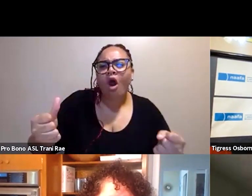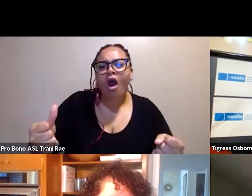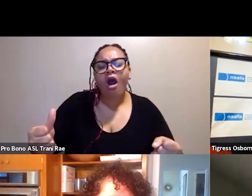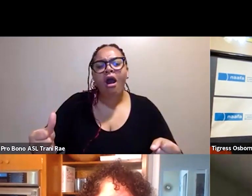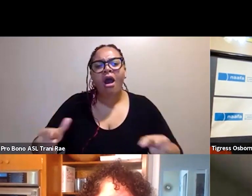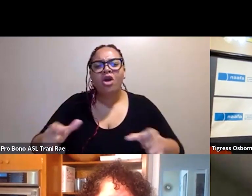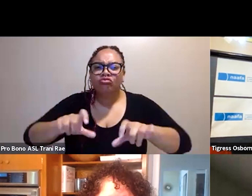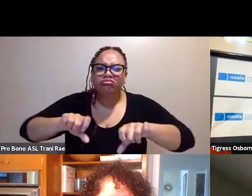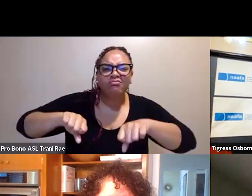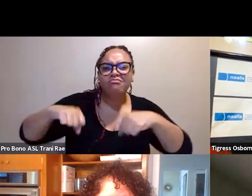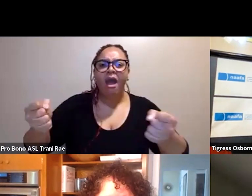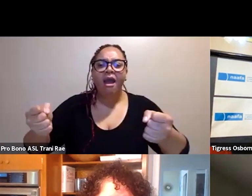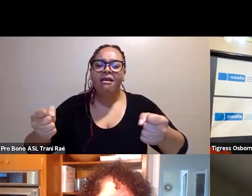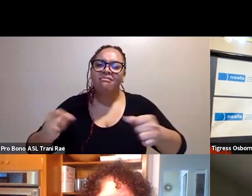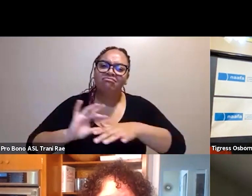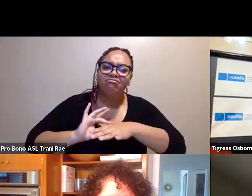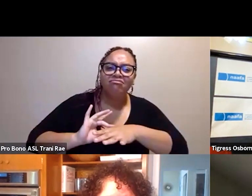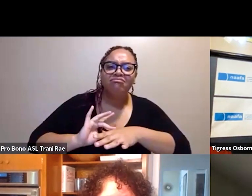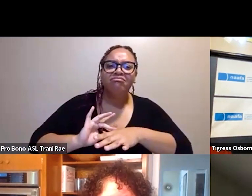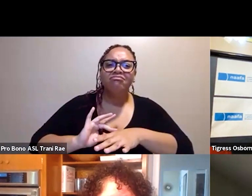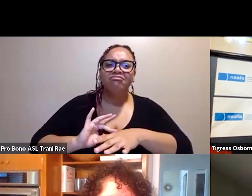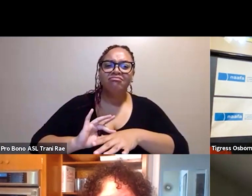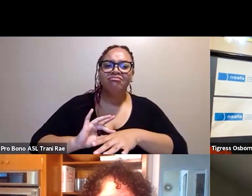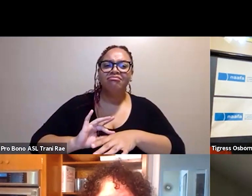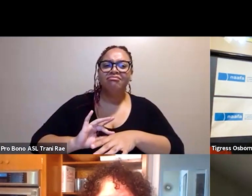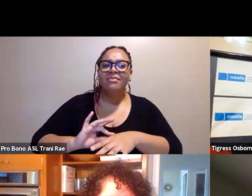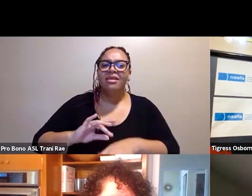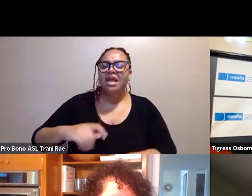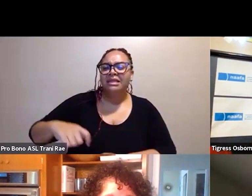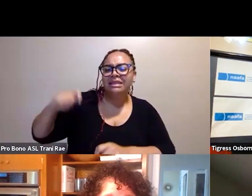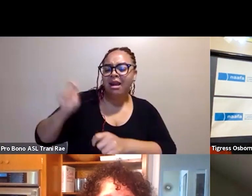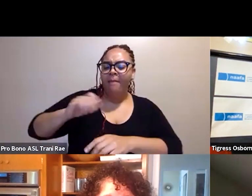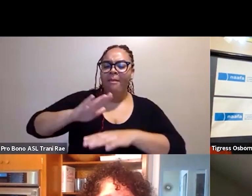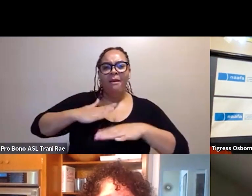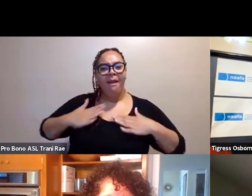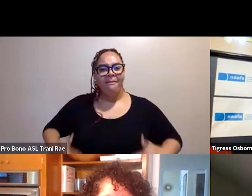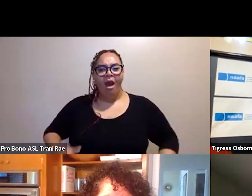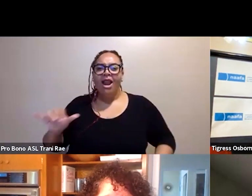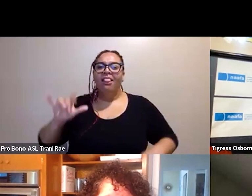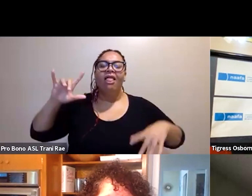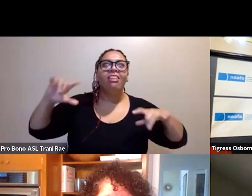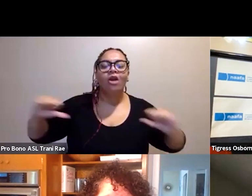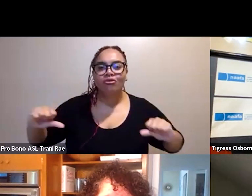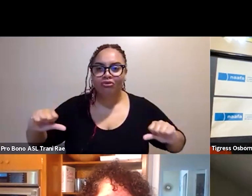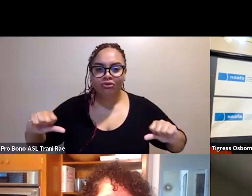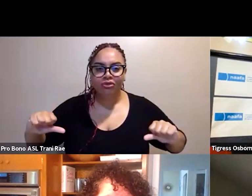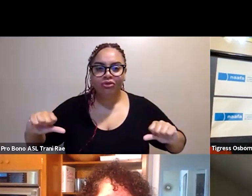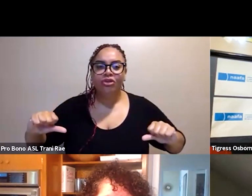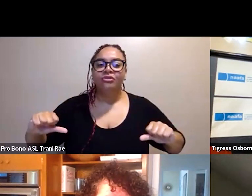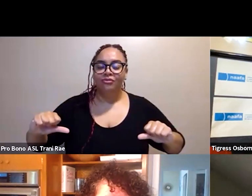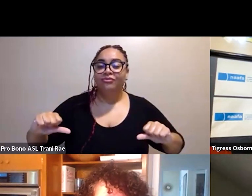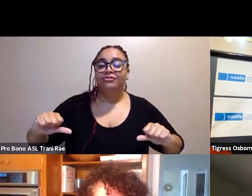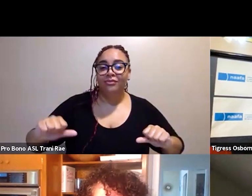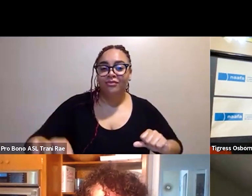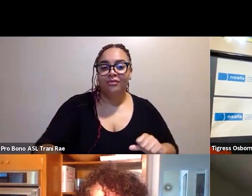to smother a fire, snap against my body like thunder, shaking to dust those small framed homes